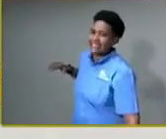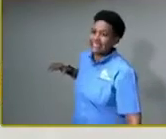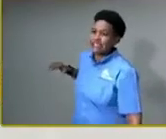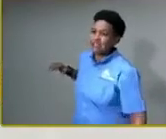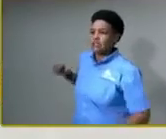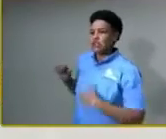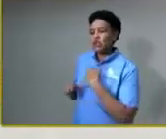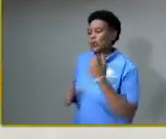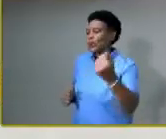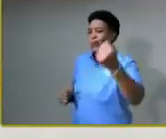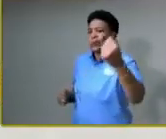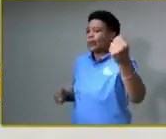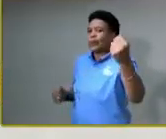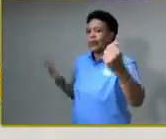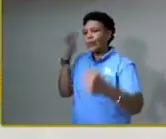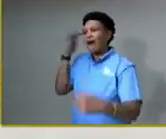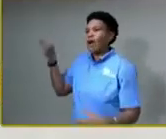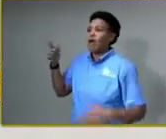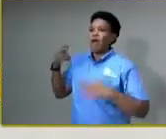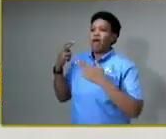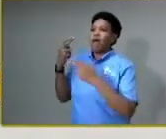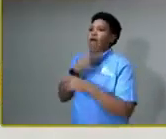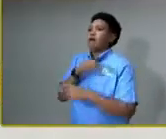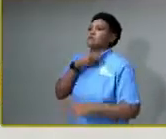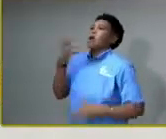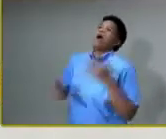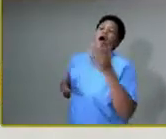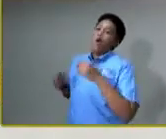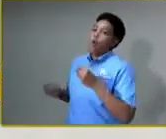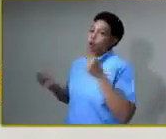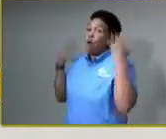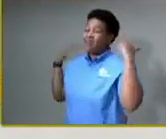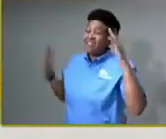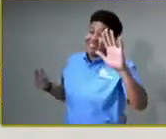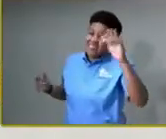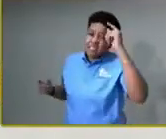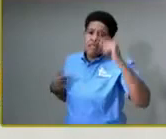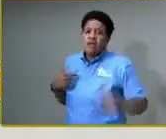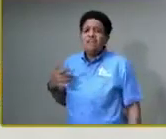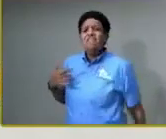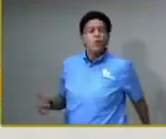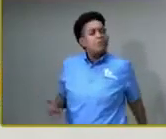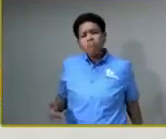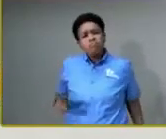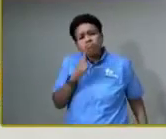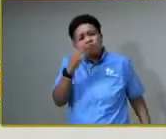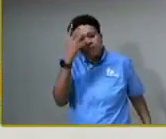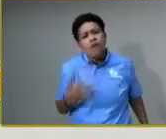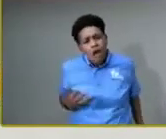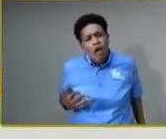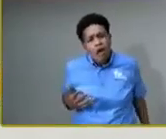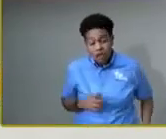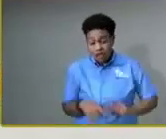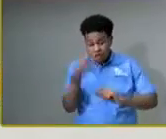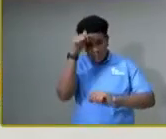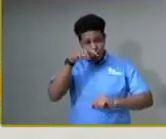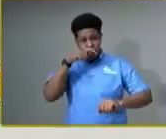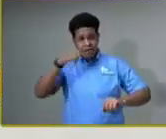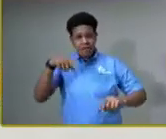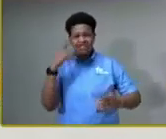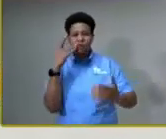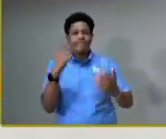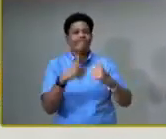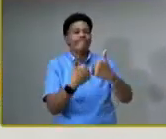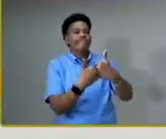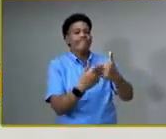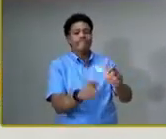the situation. And this is regrettable, but nevertheless, it is necessary because of the practical